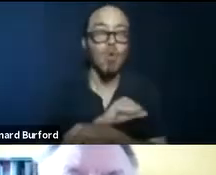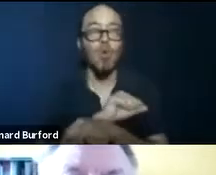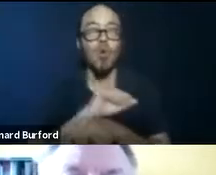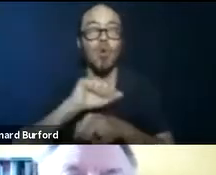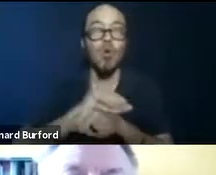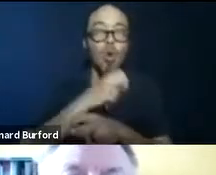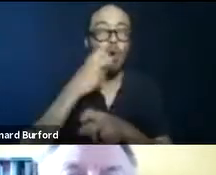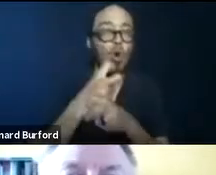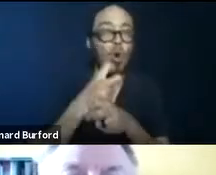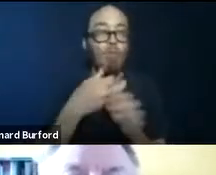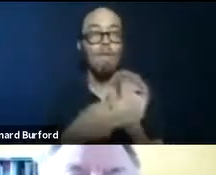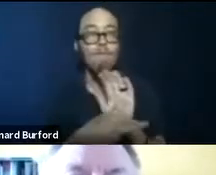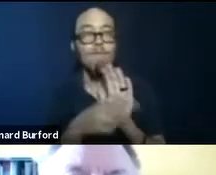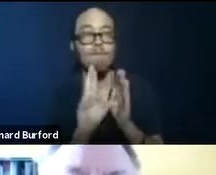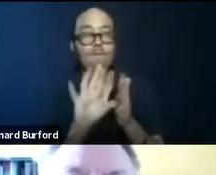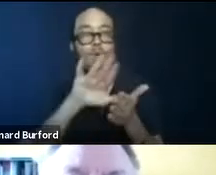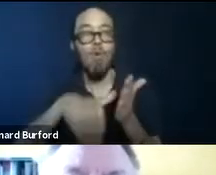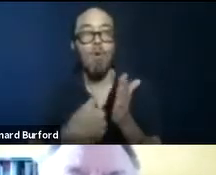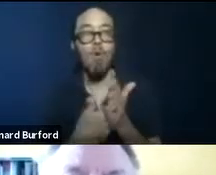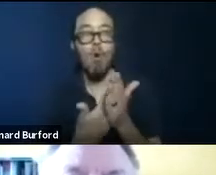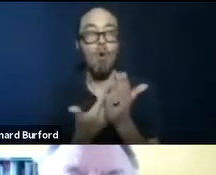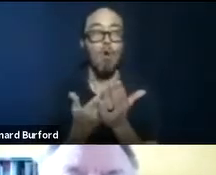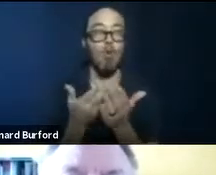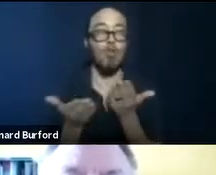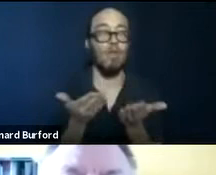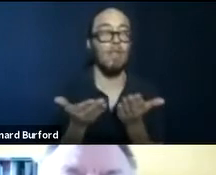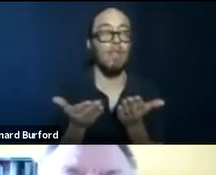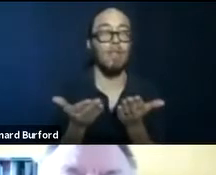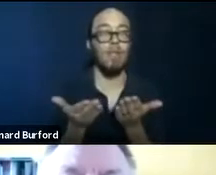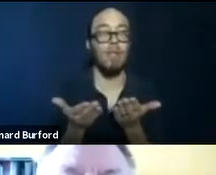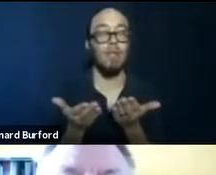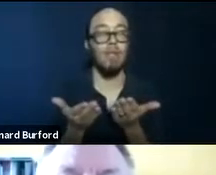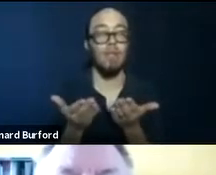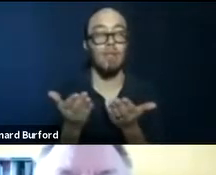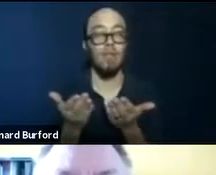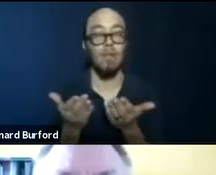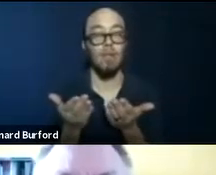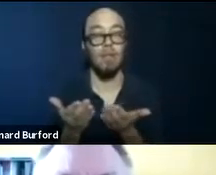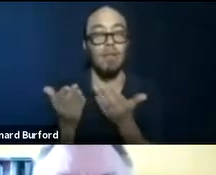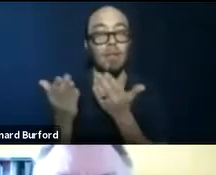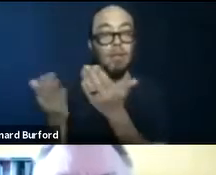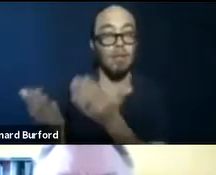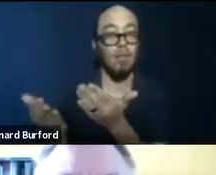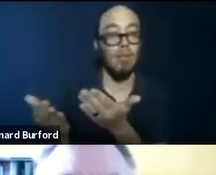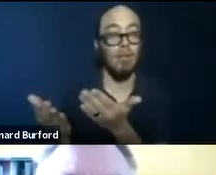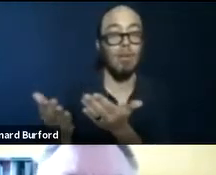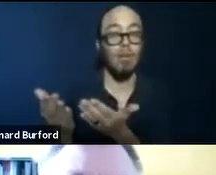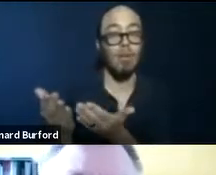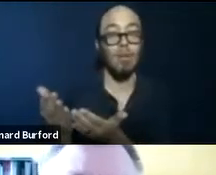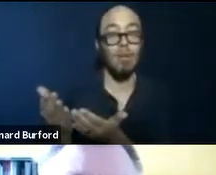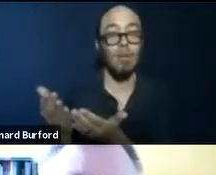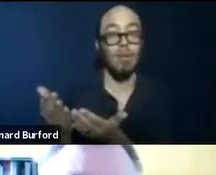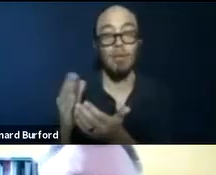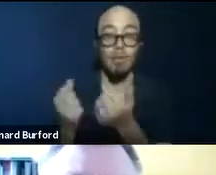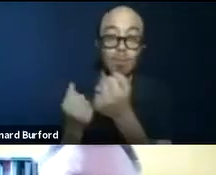all our services to our innovators, NGOs,